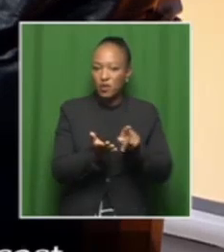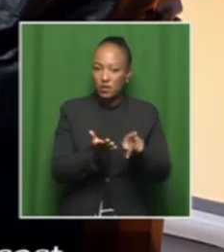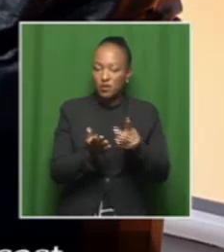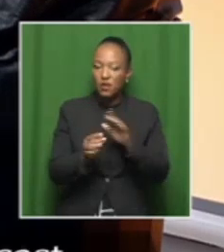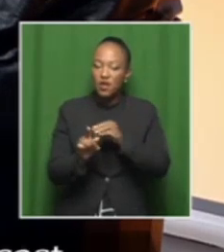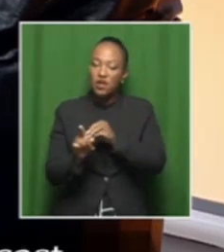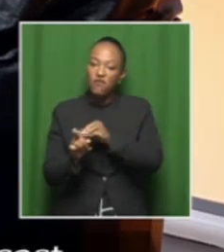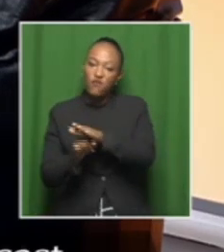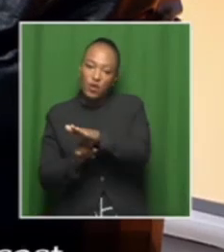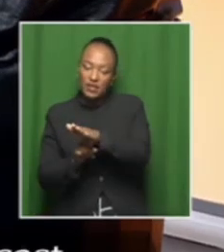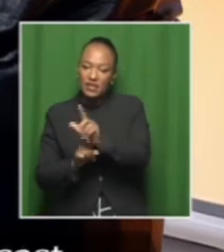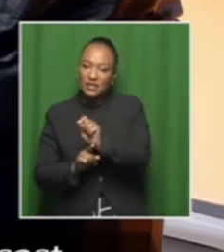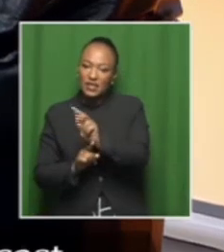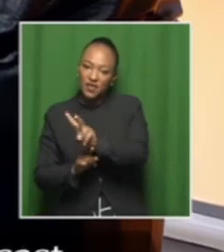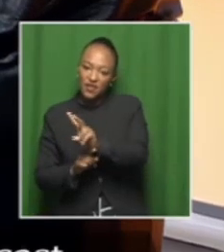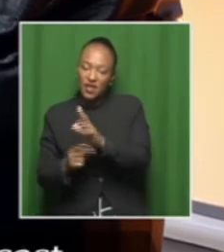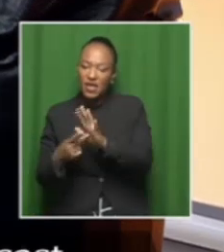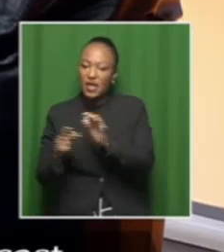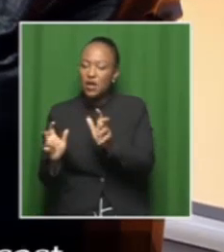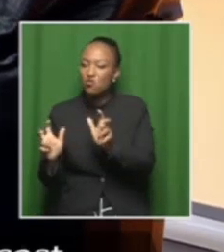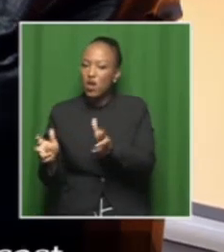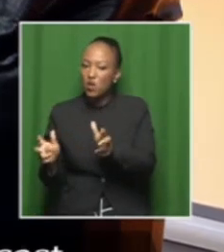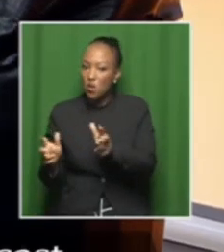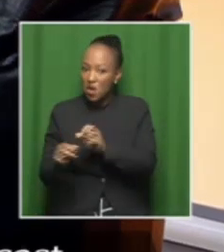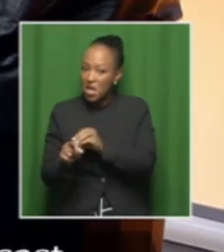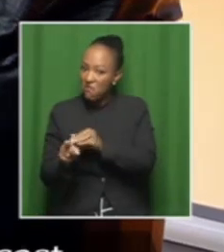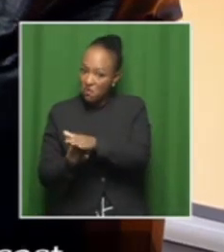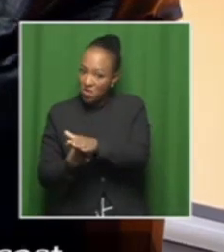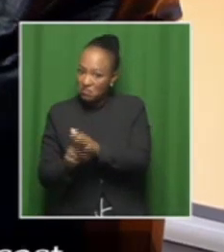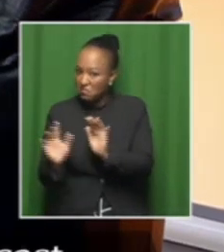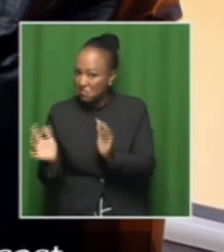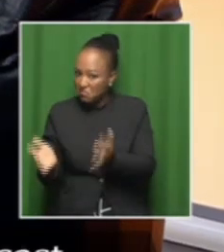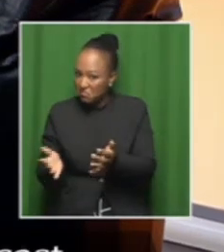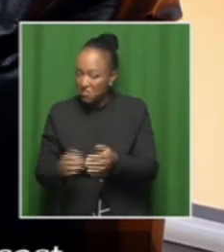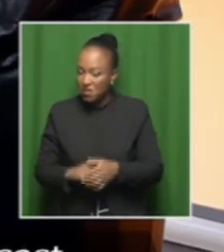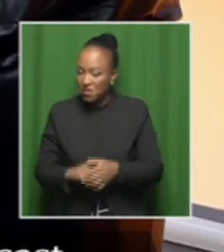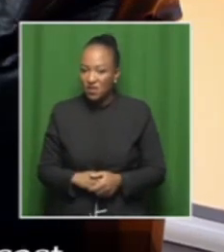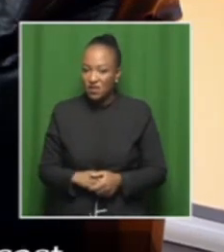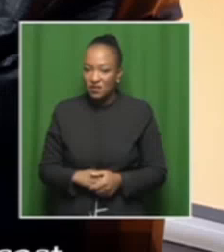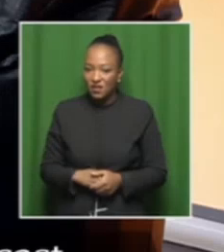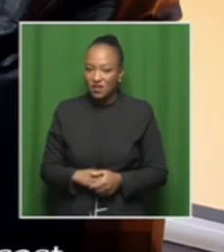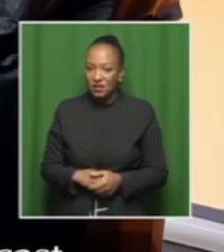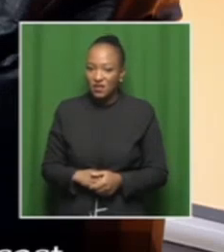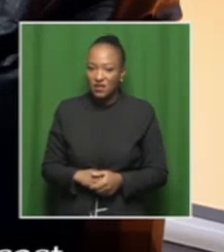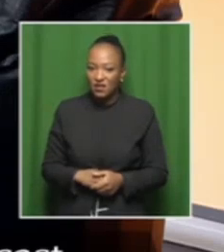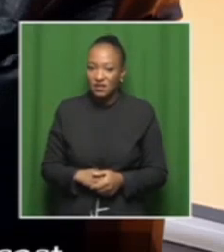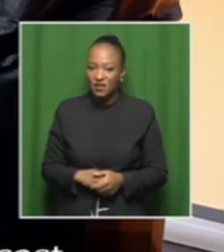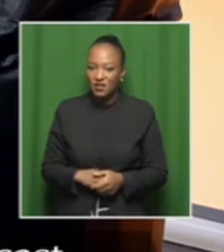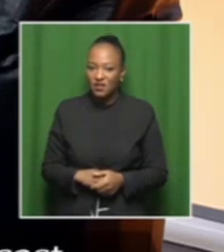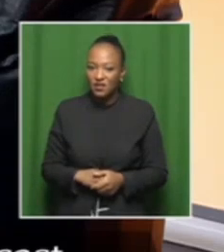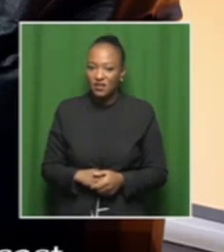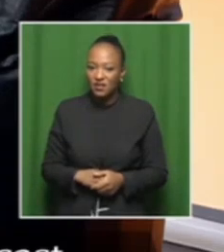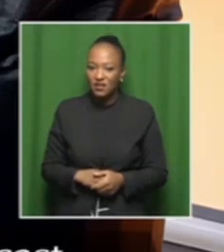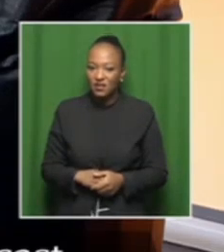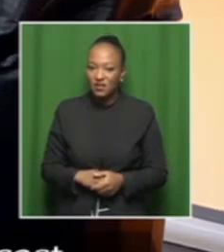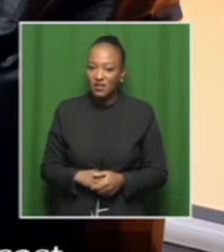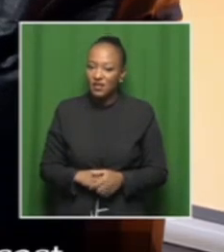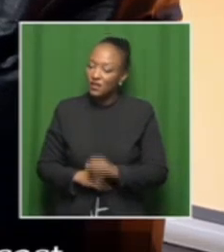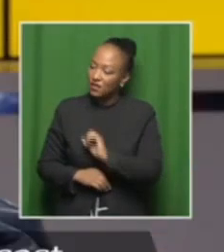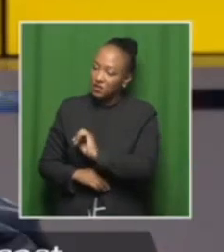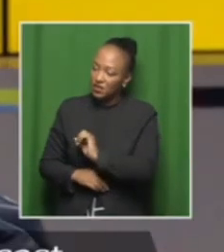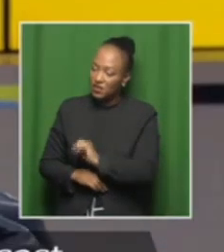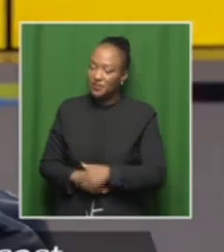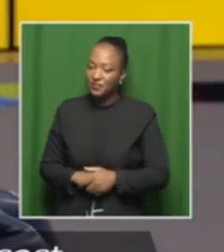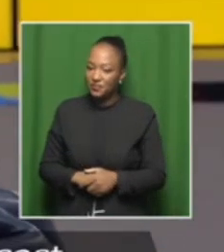traditional TV and traditional radio? It's raps. Chief, that's yours, Chief. I would say, because